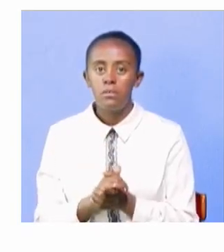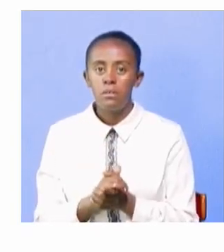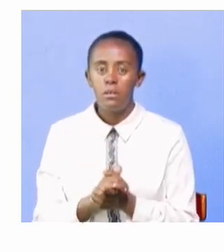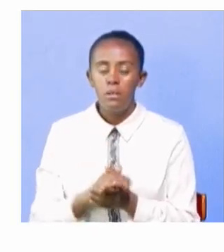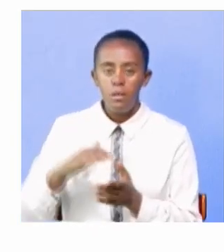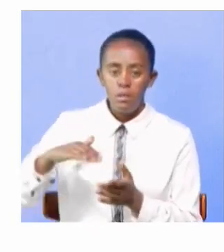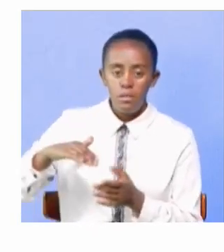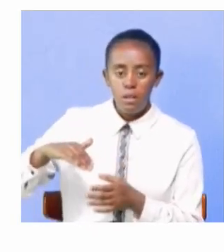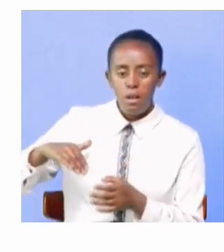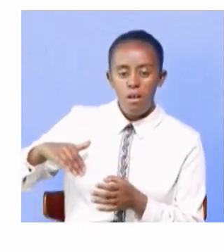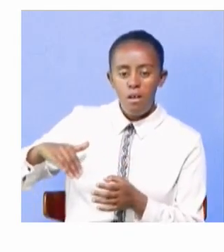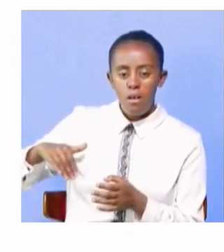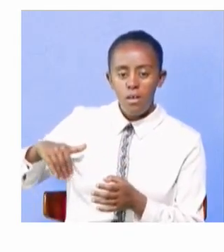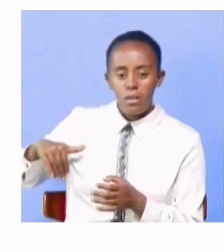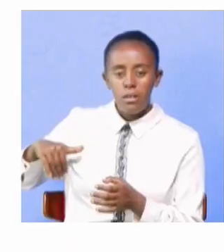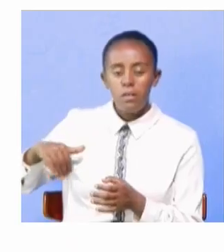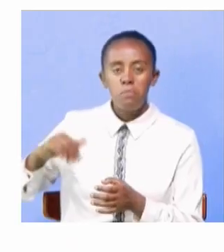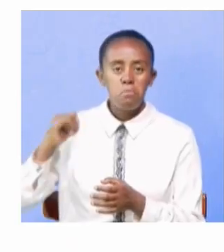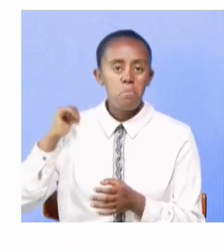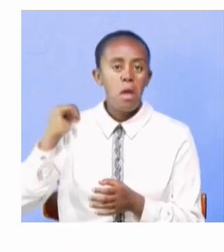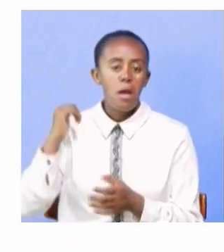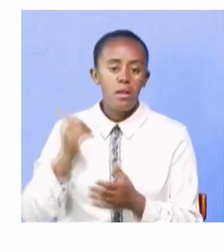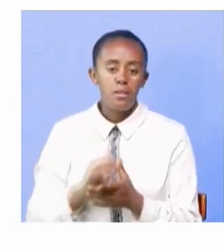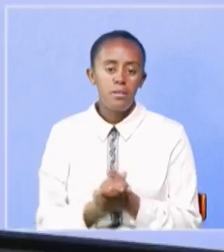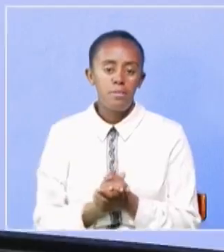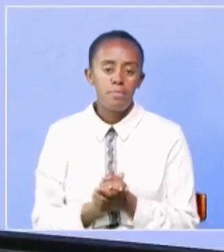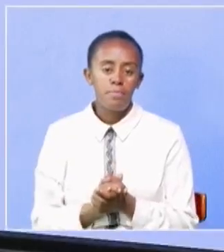lagging behind.